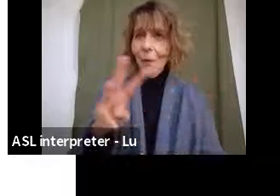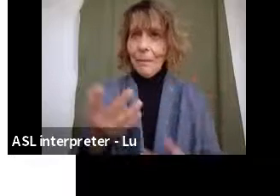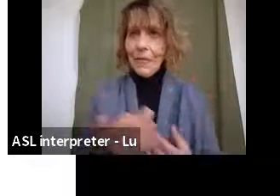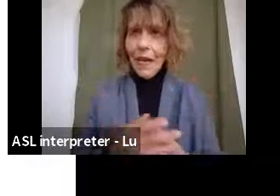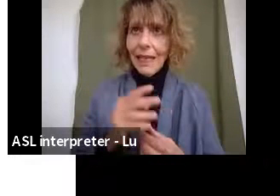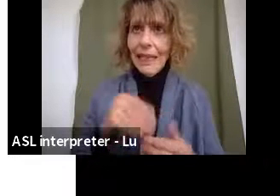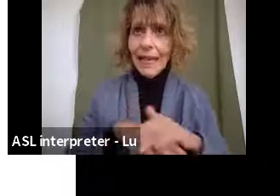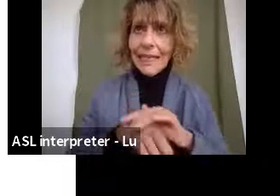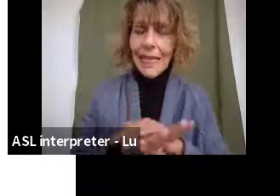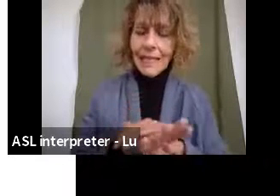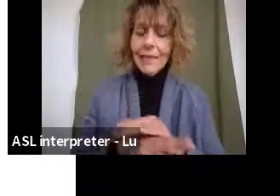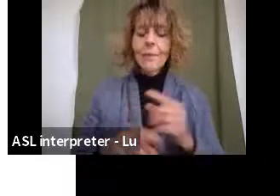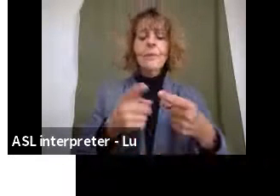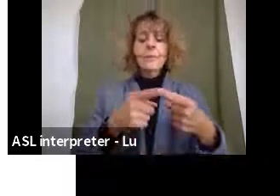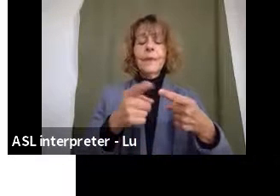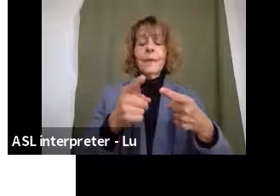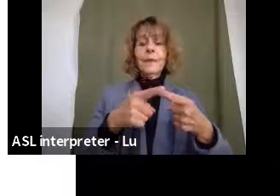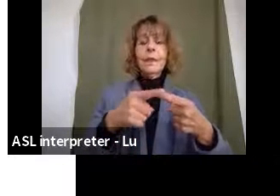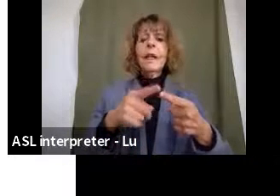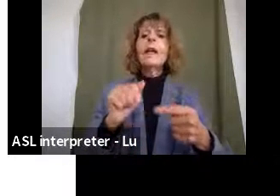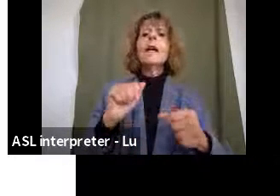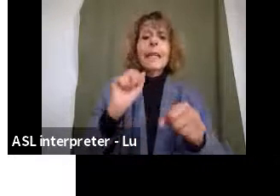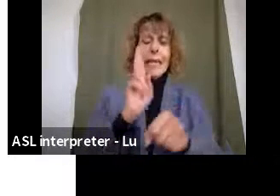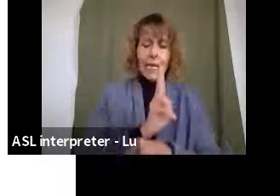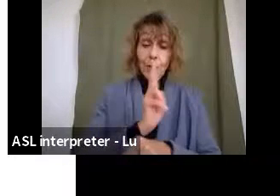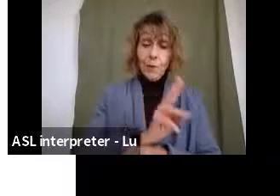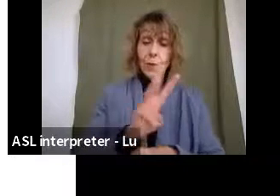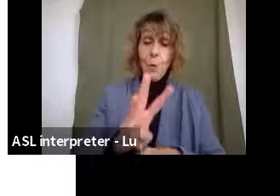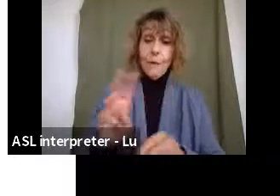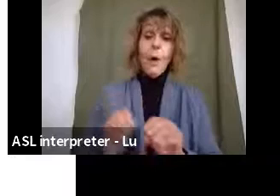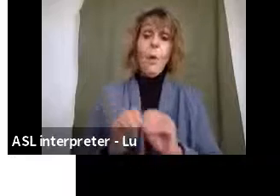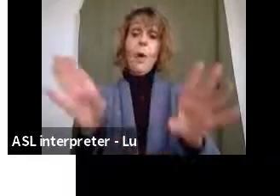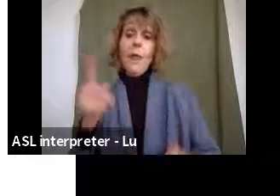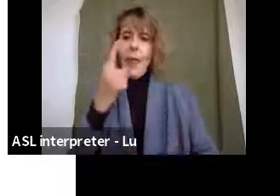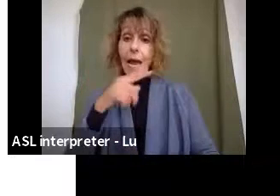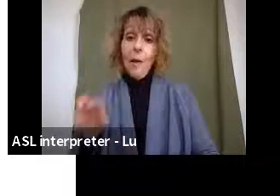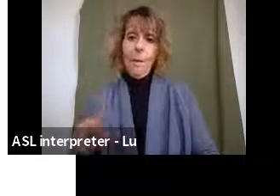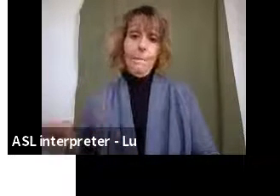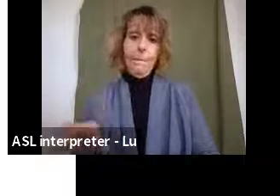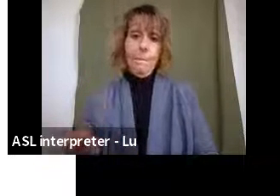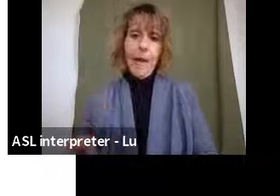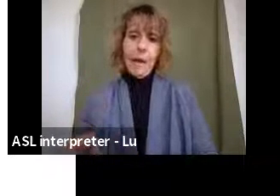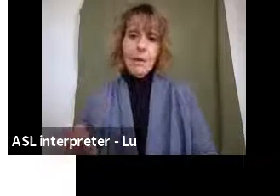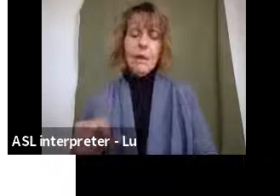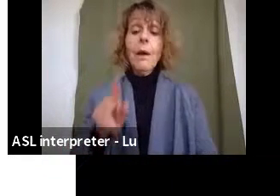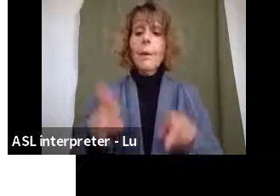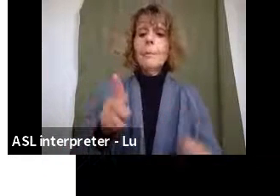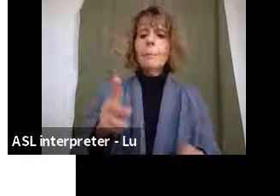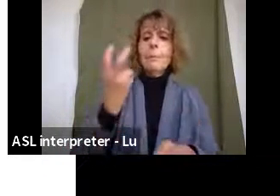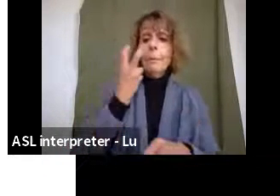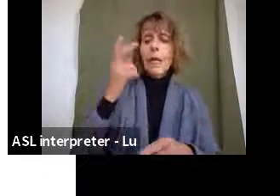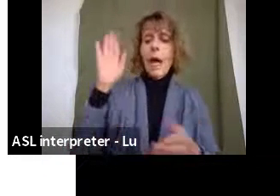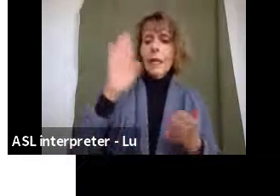because people who are blind or low vision can't see the cursor. Provide alt text or text